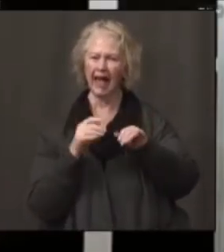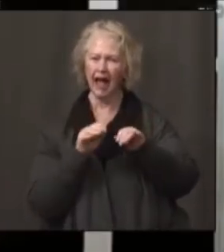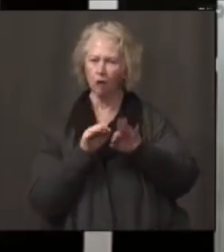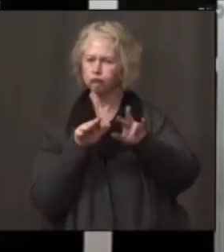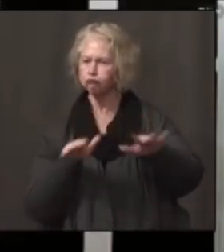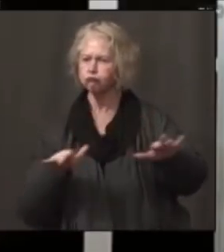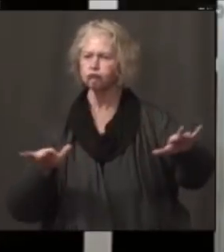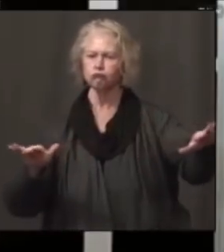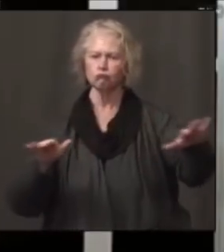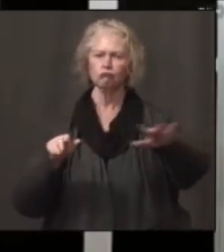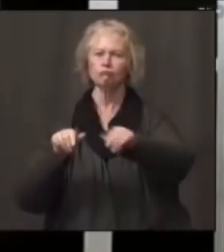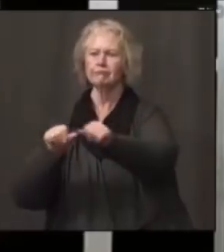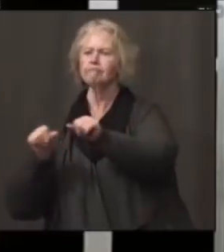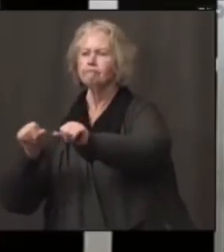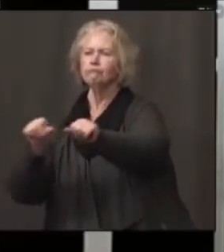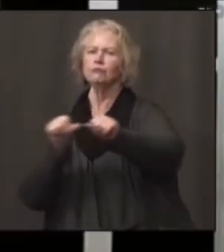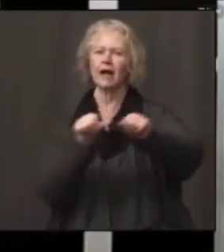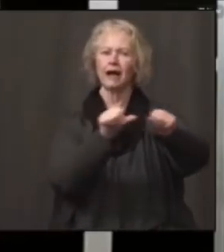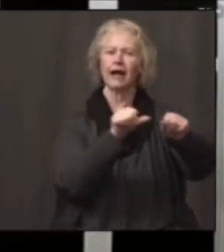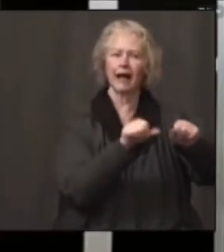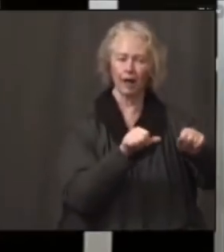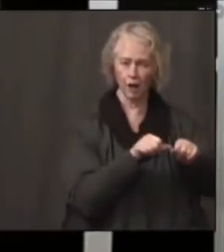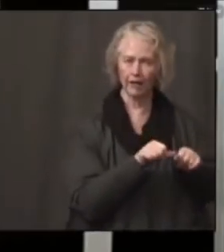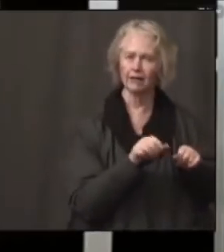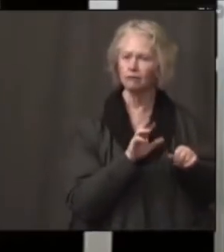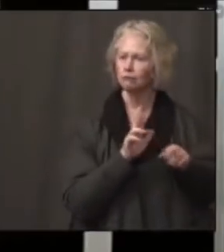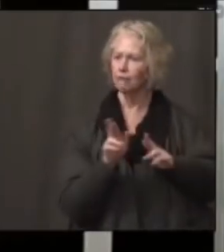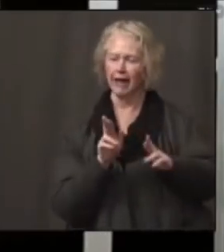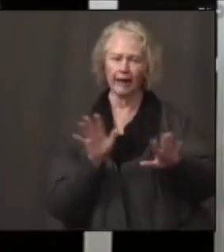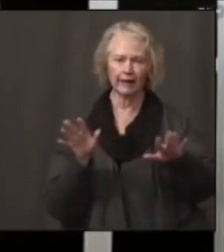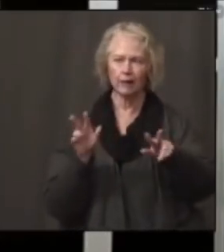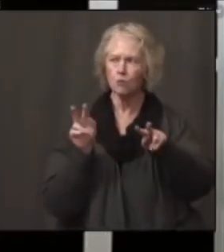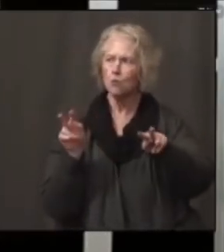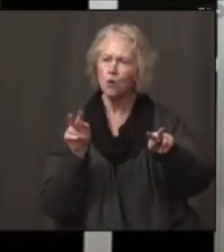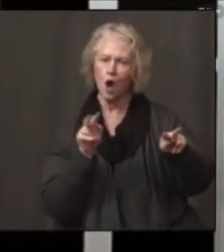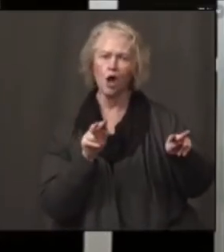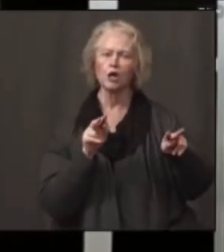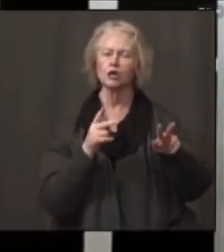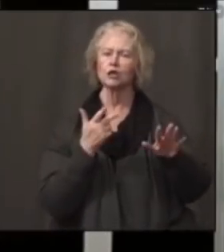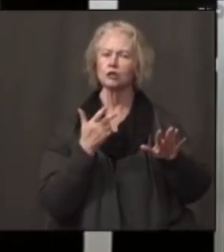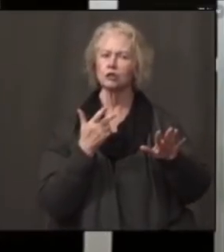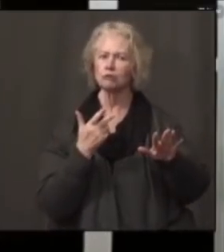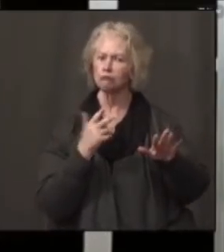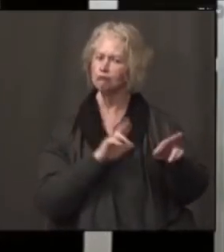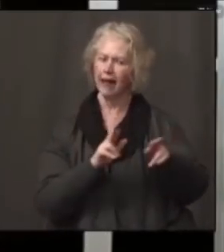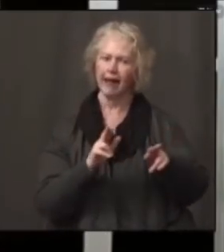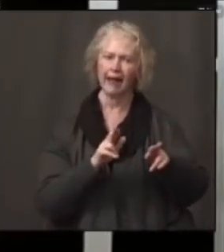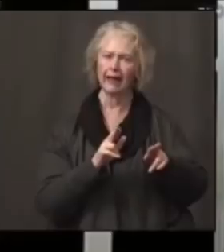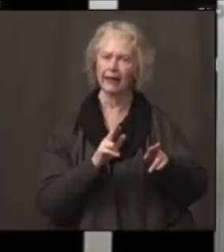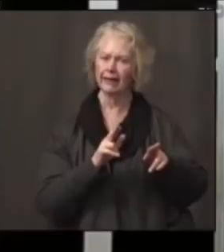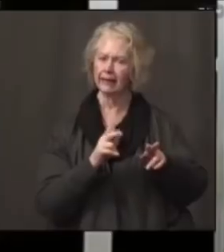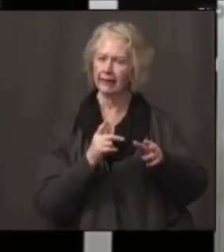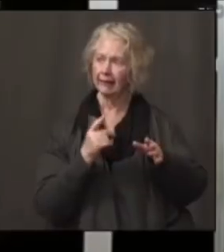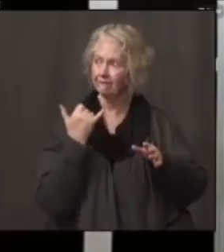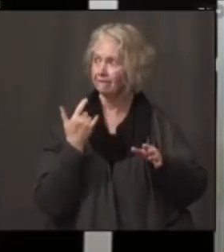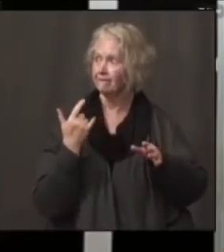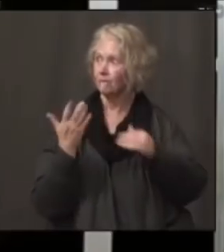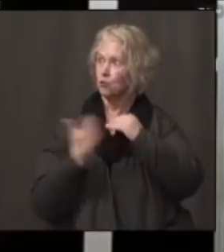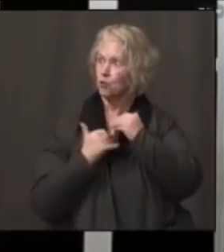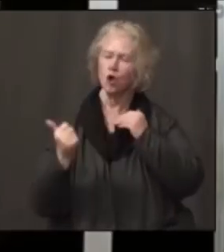smaller regional work centers, all with the idea of staying off the road, getting in place for when and if the